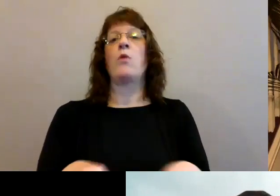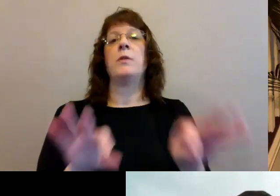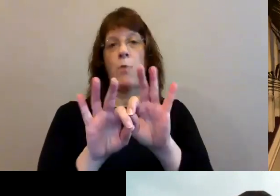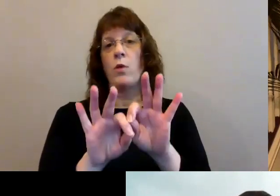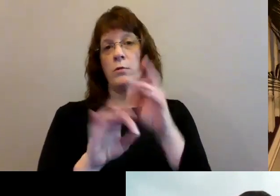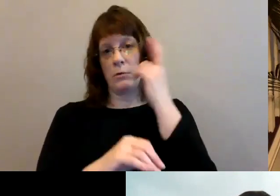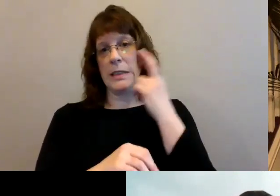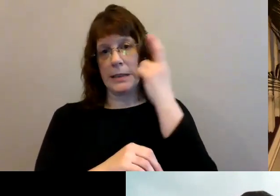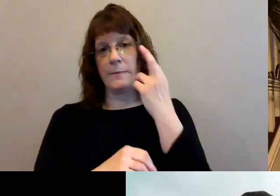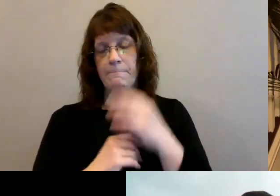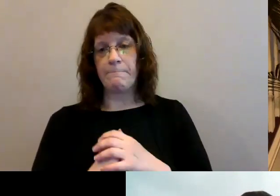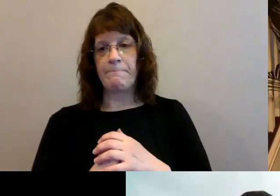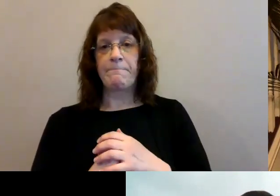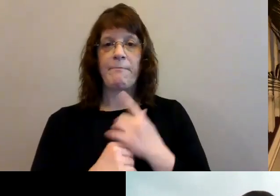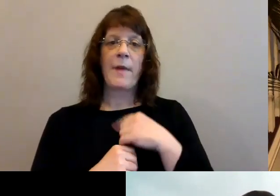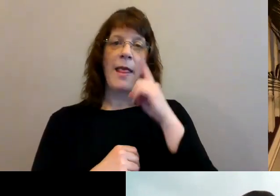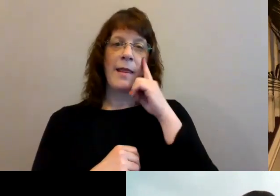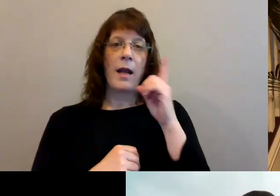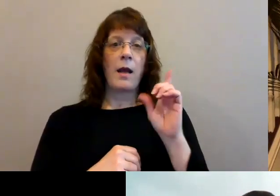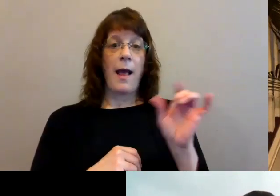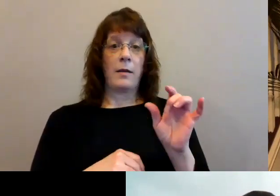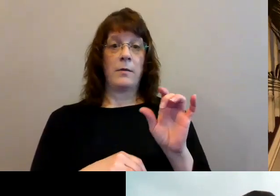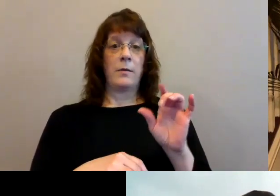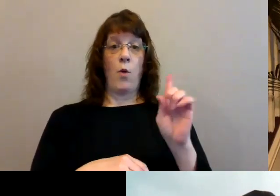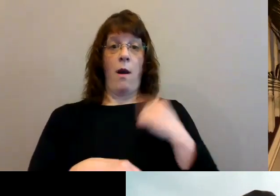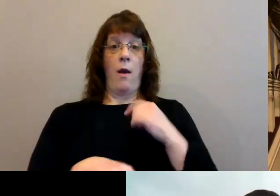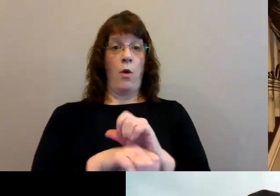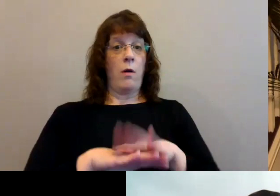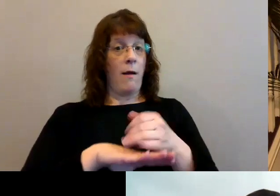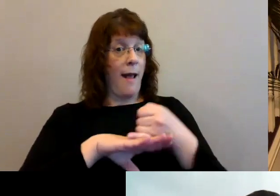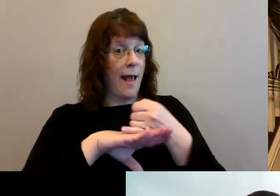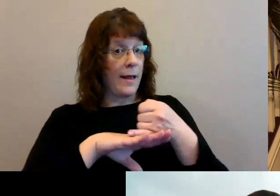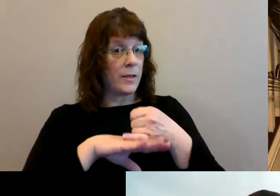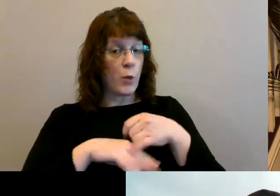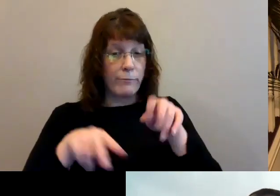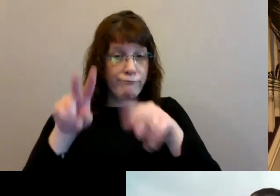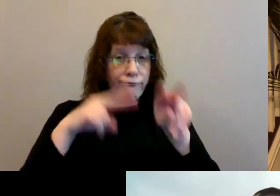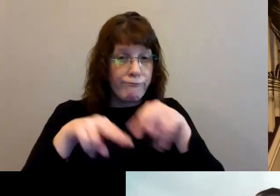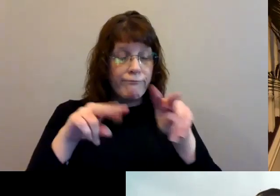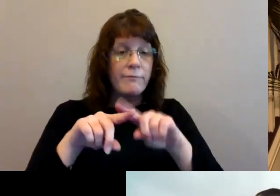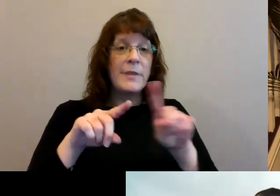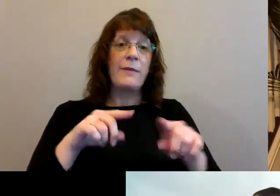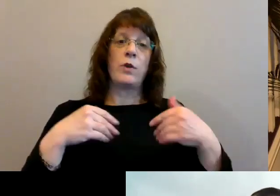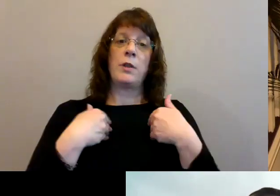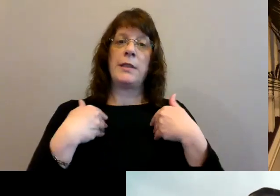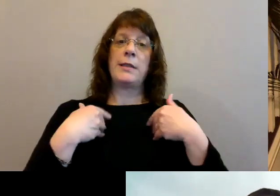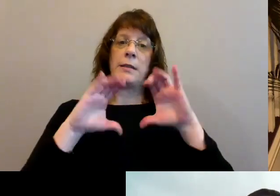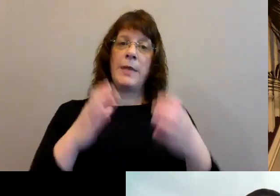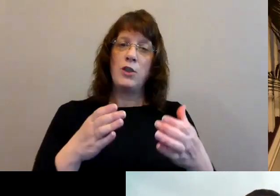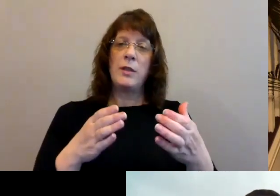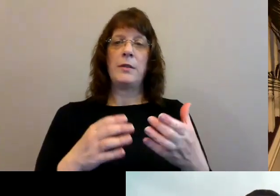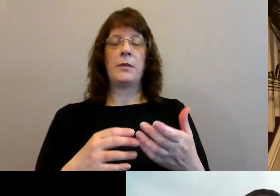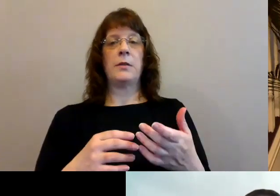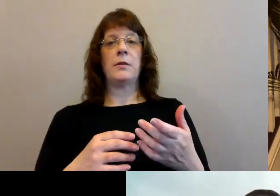factor. At least like on the islands I work on, when we look at the different species that we're monitoring,